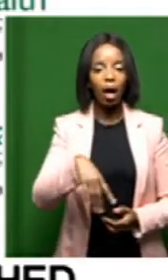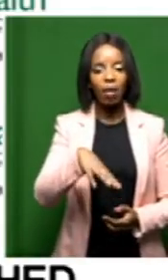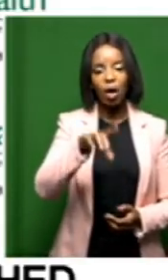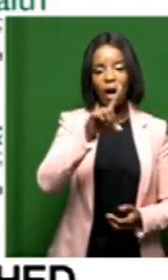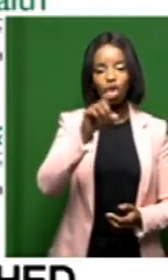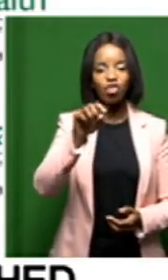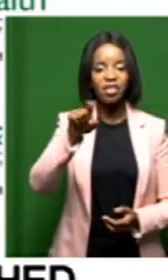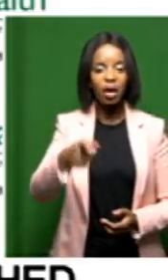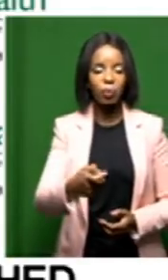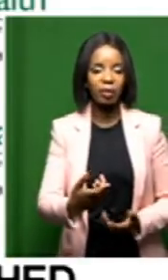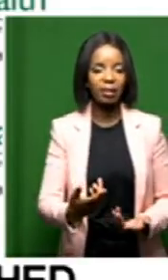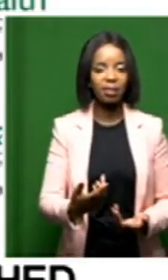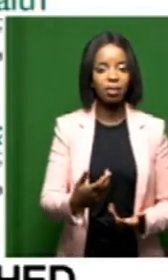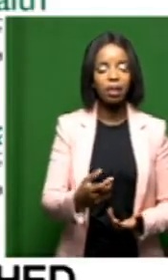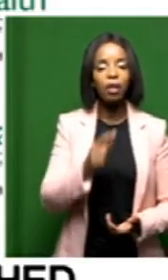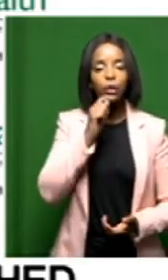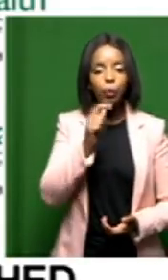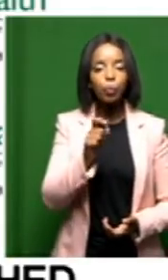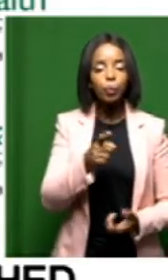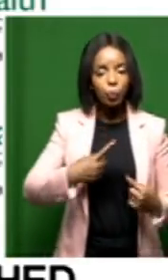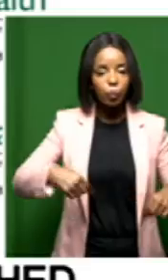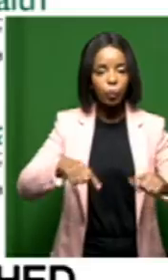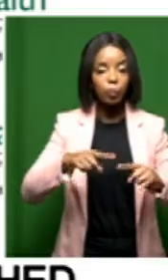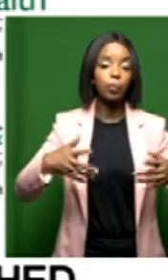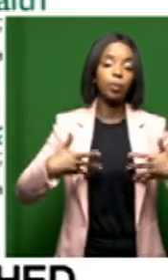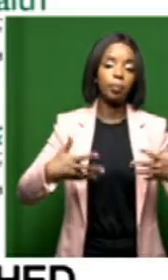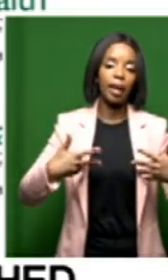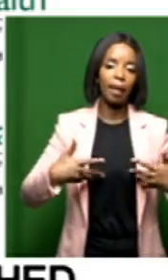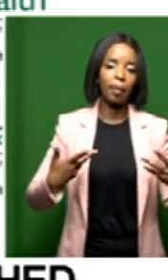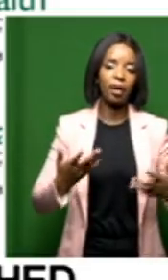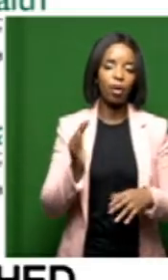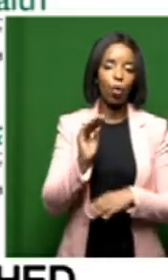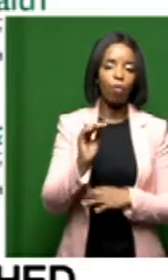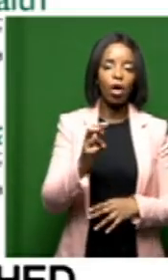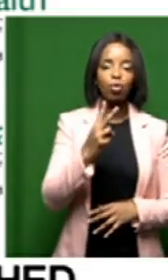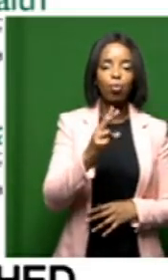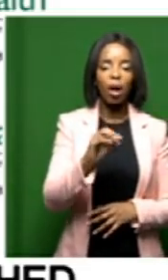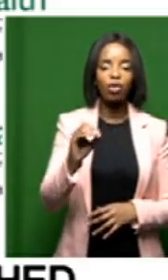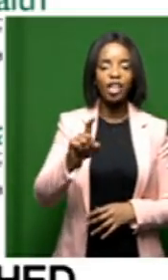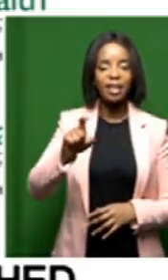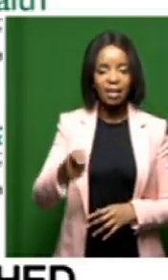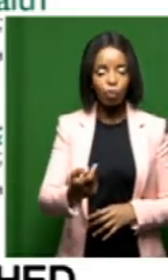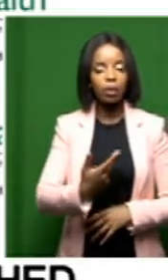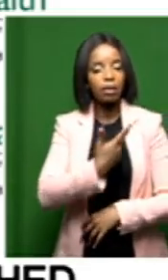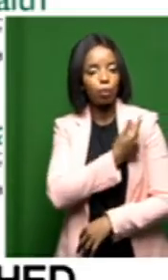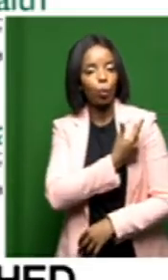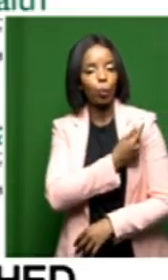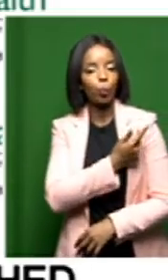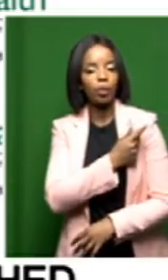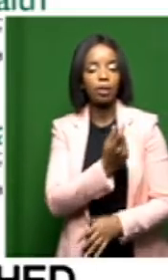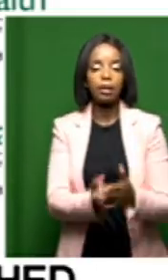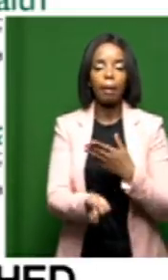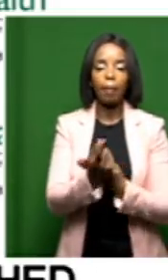which would have actually been happy with over 200,000 doses being administered per